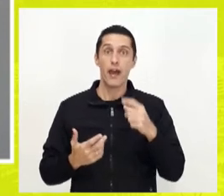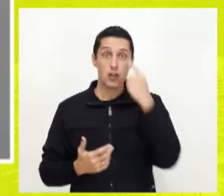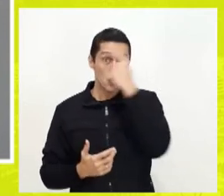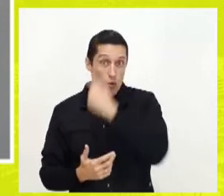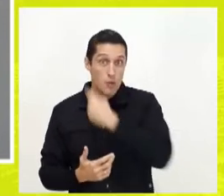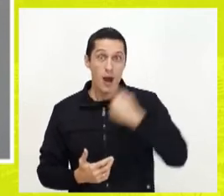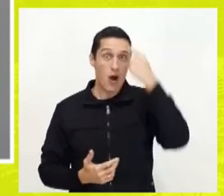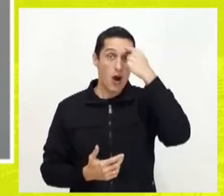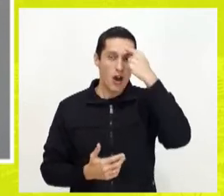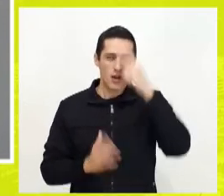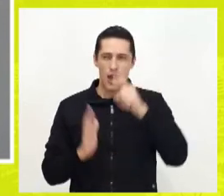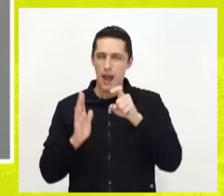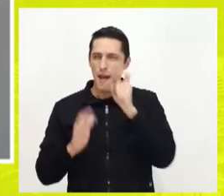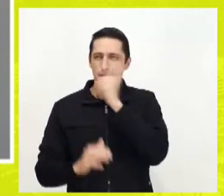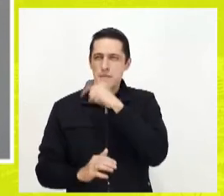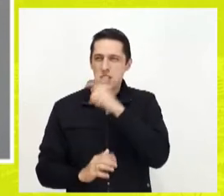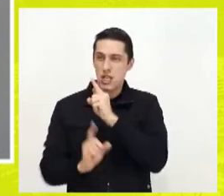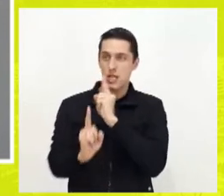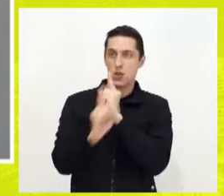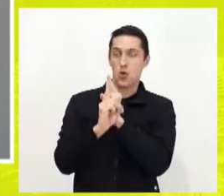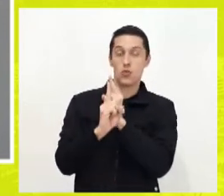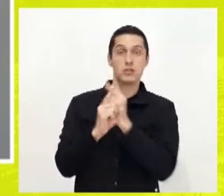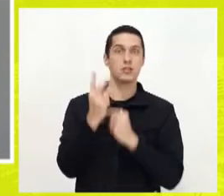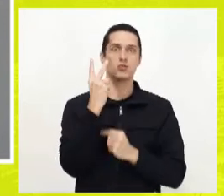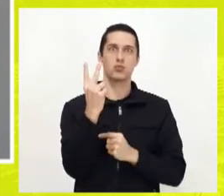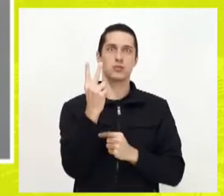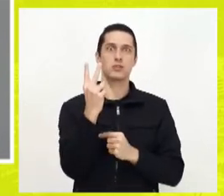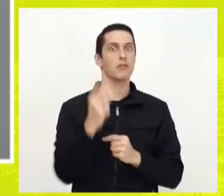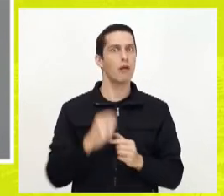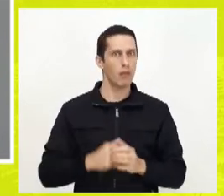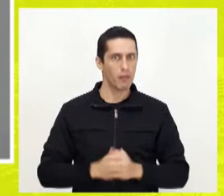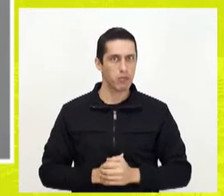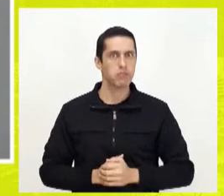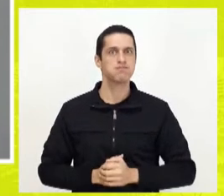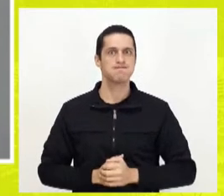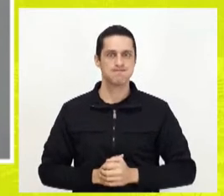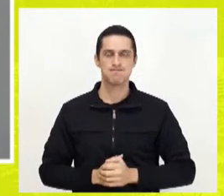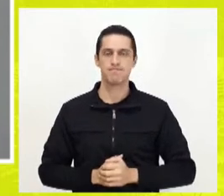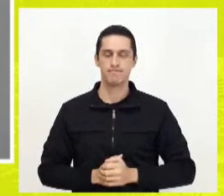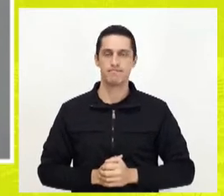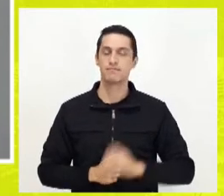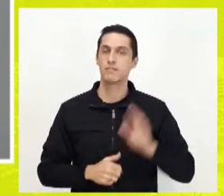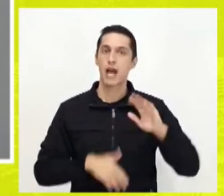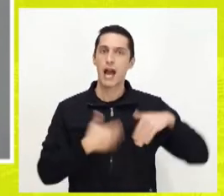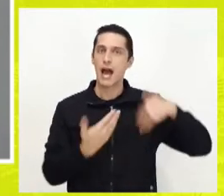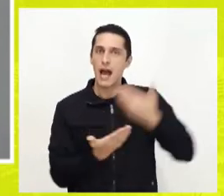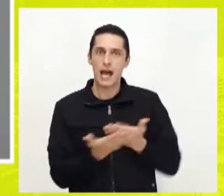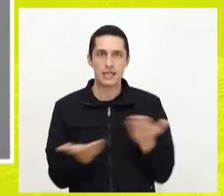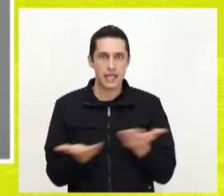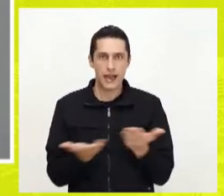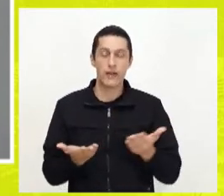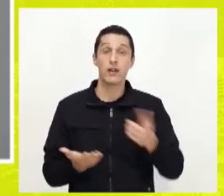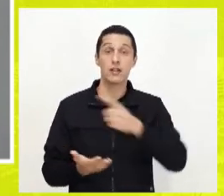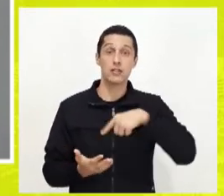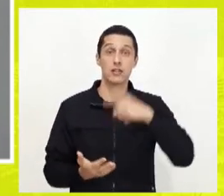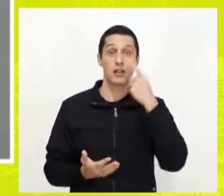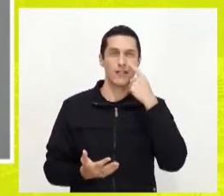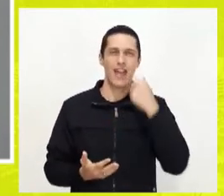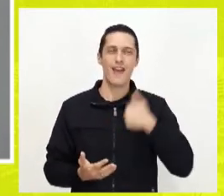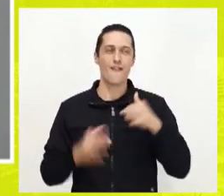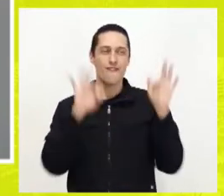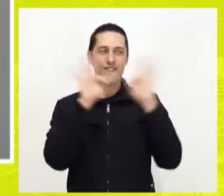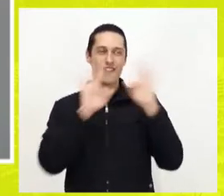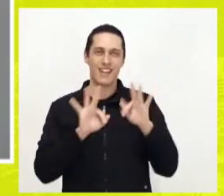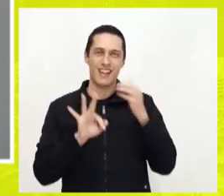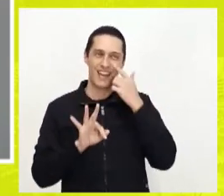and it's a lot and it was really nice to do that and things have consolidated over time i'm really